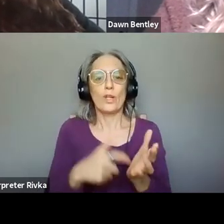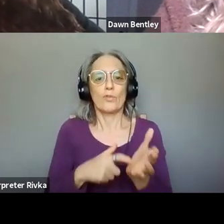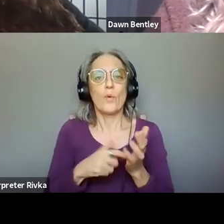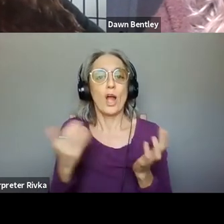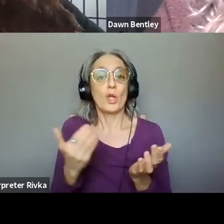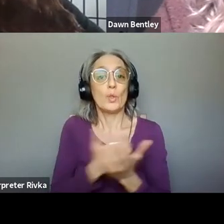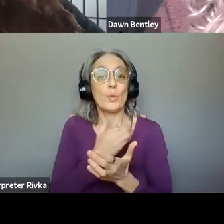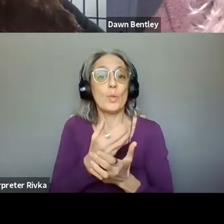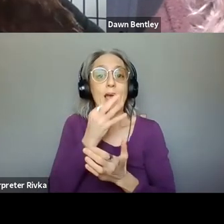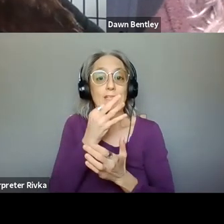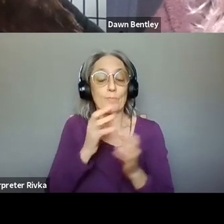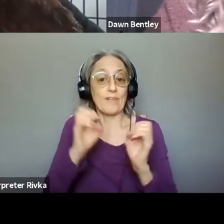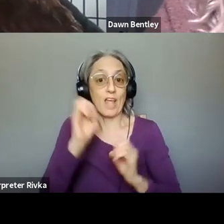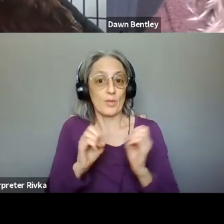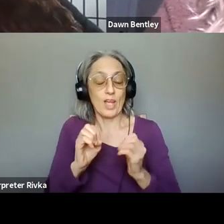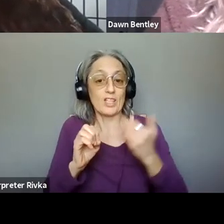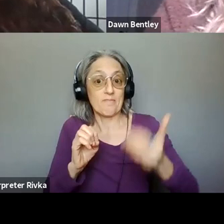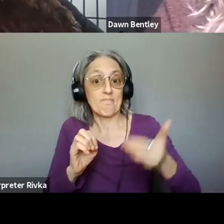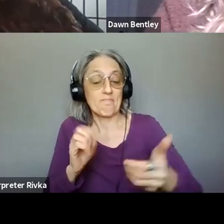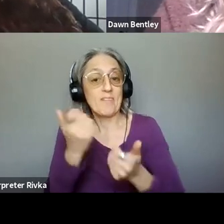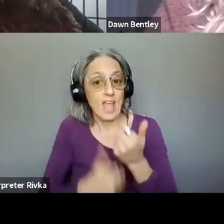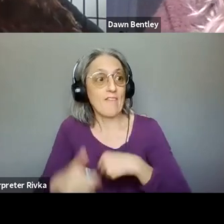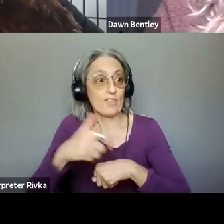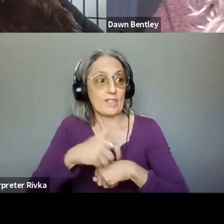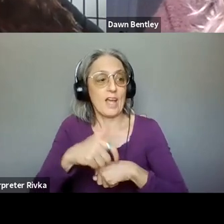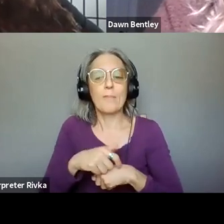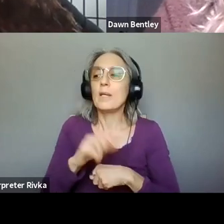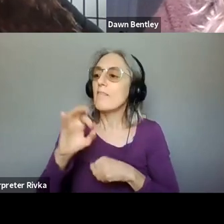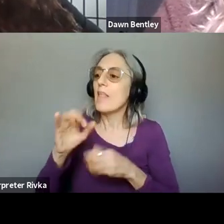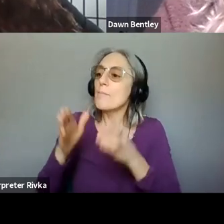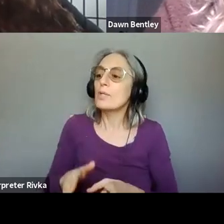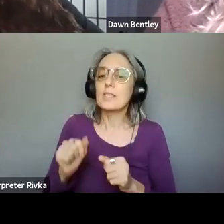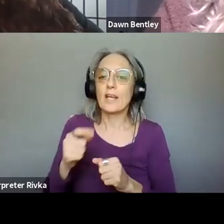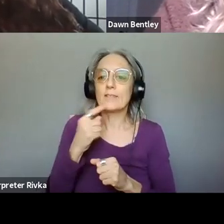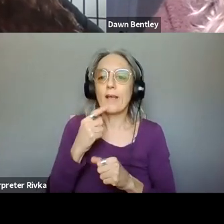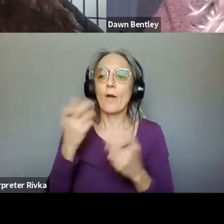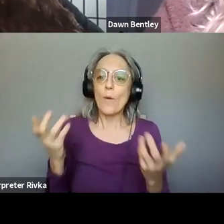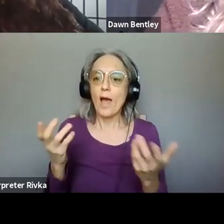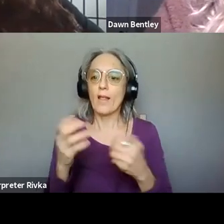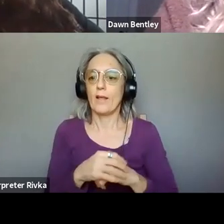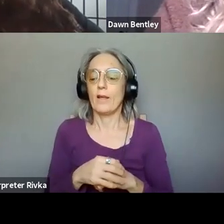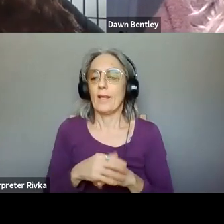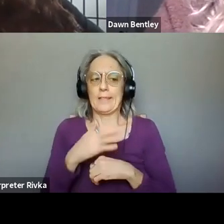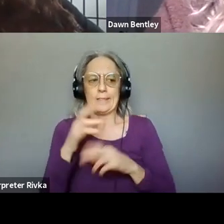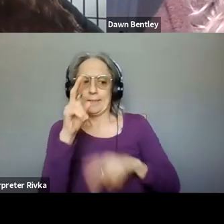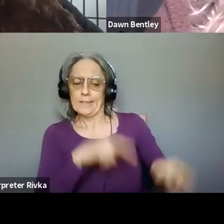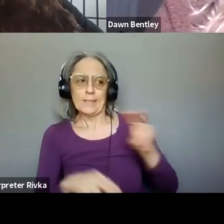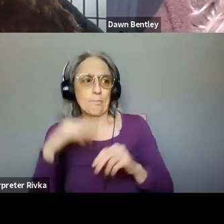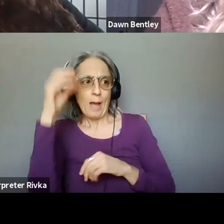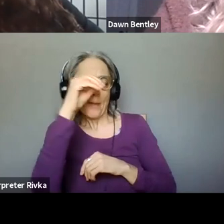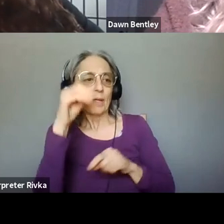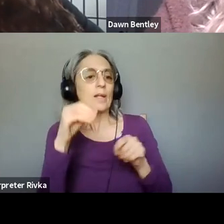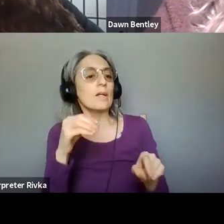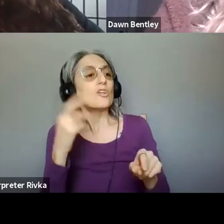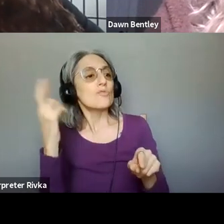new expert evaluation. If someone in that field can say, in their opinion, this person the reason for